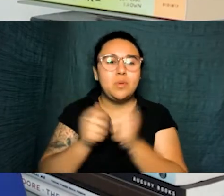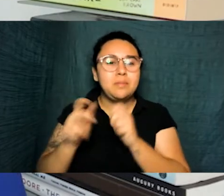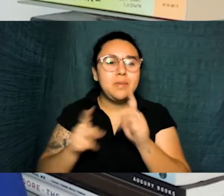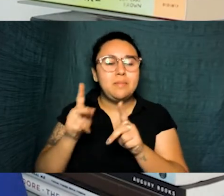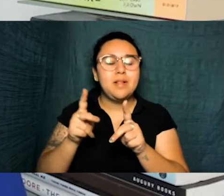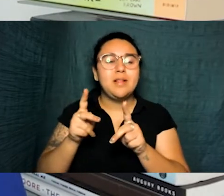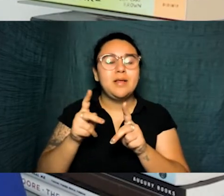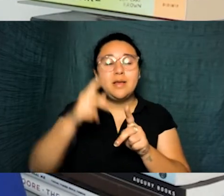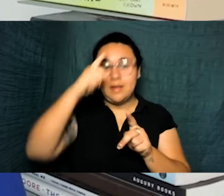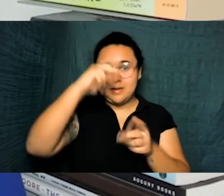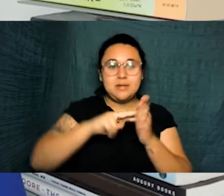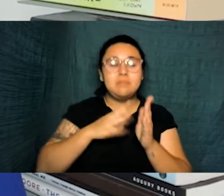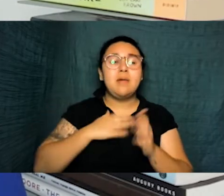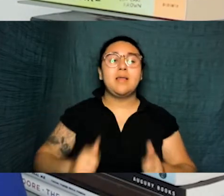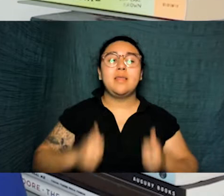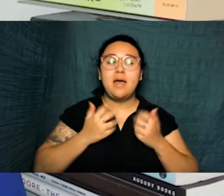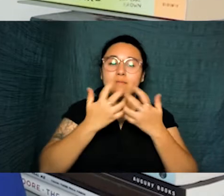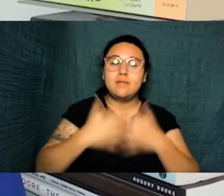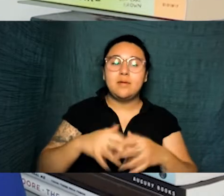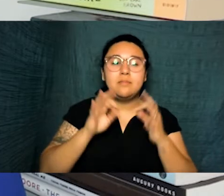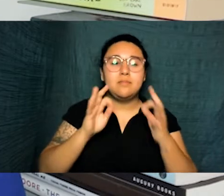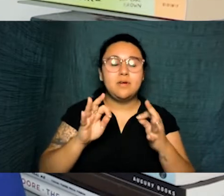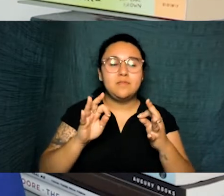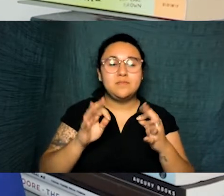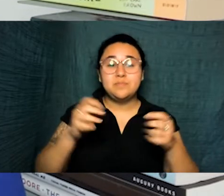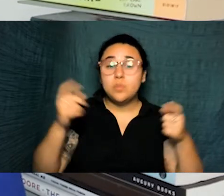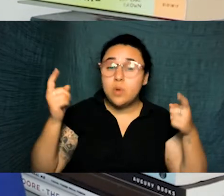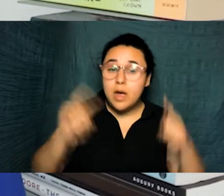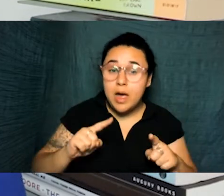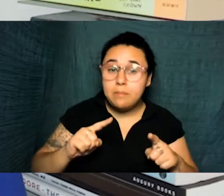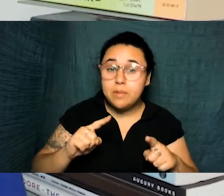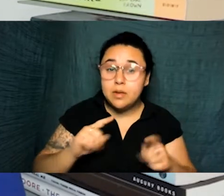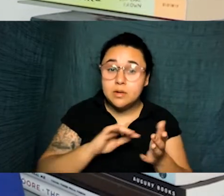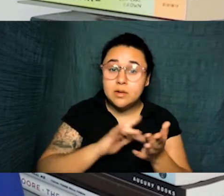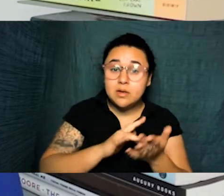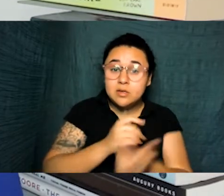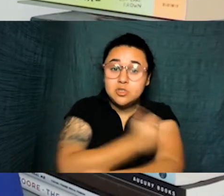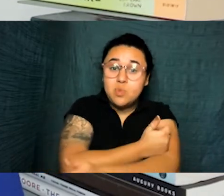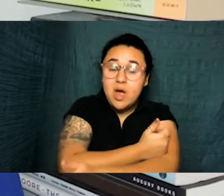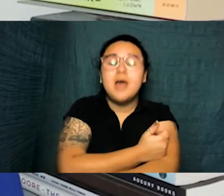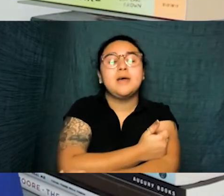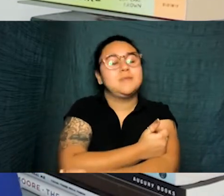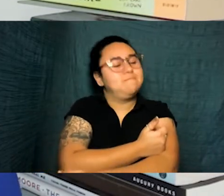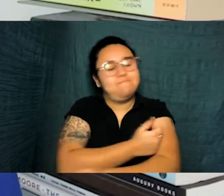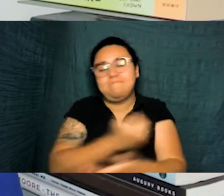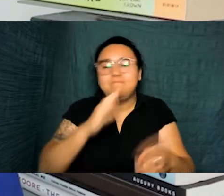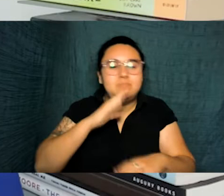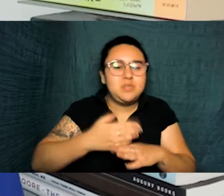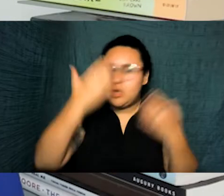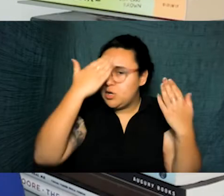antics. My daughter never knew what version of me she was going to get. I didn't follow through with